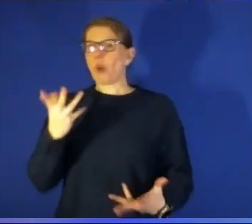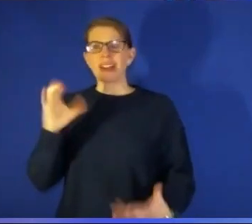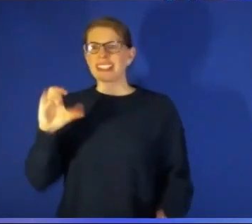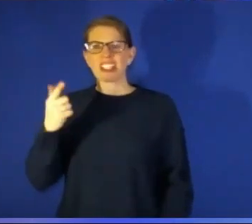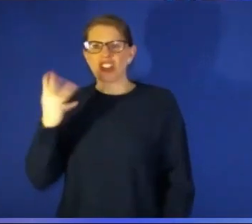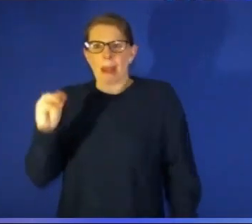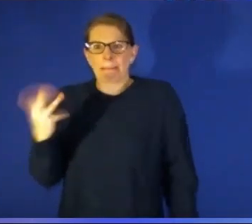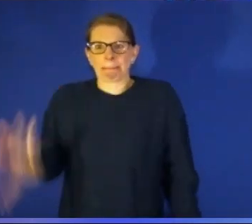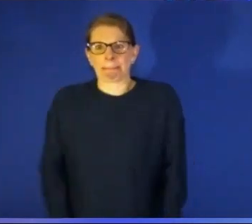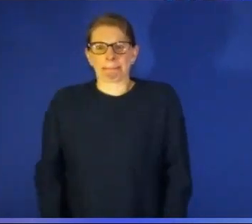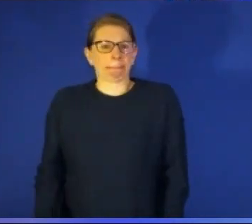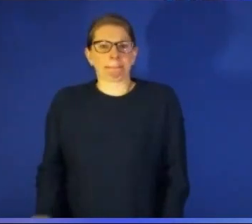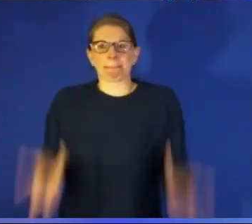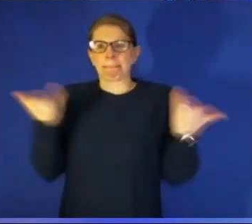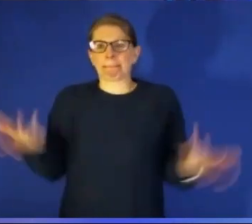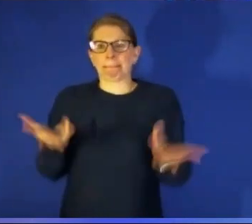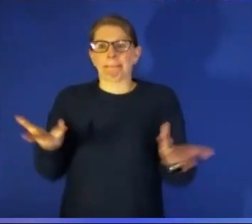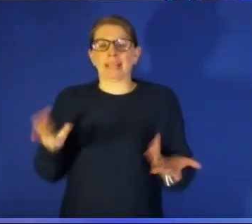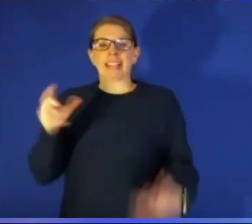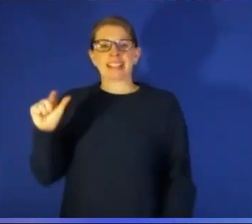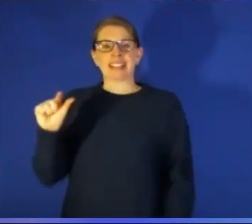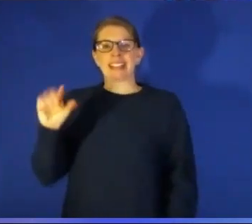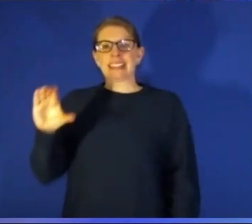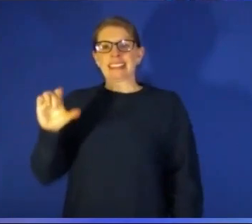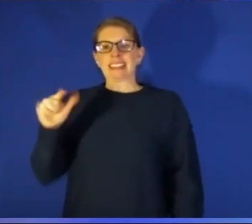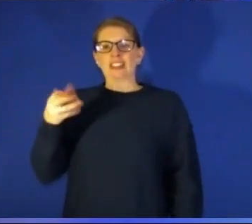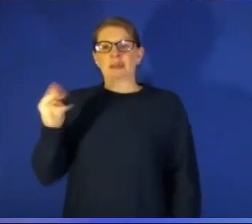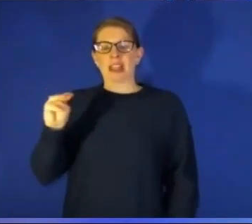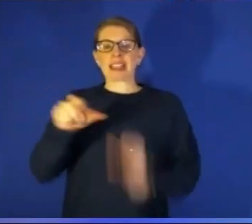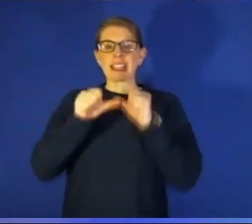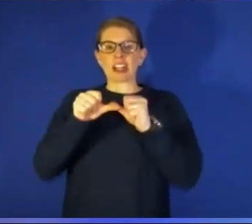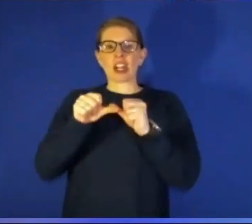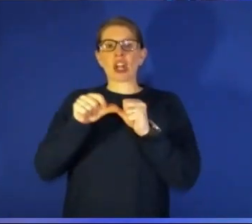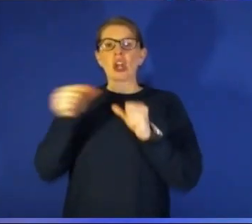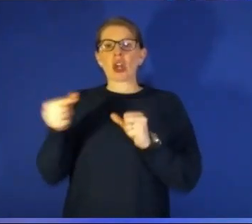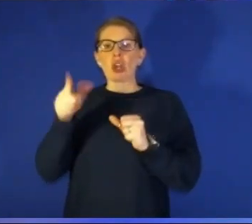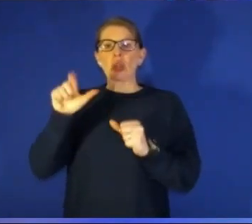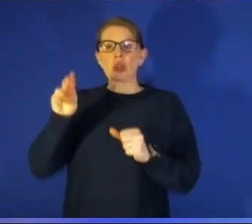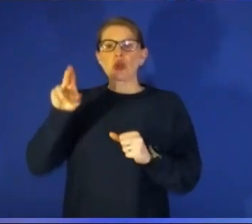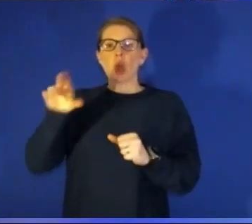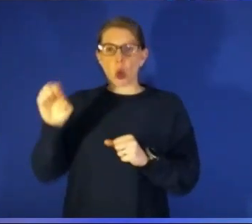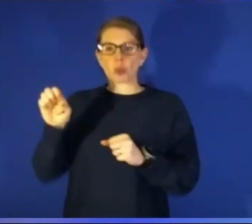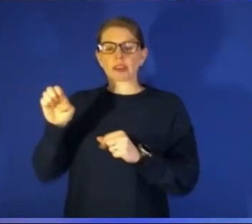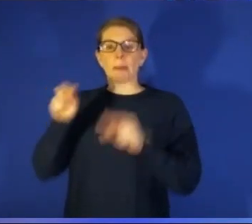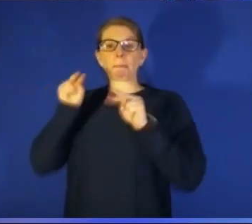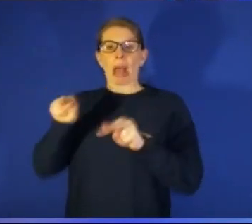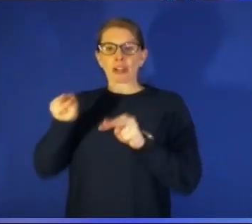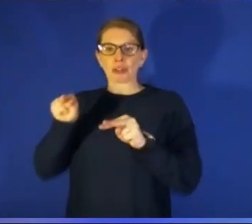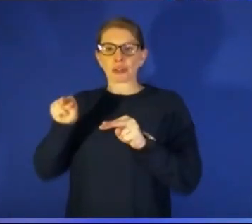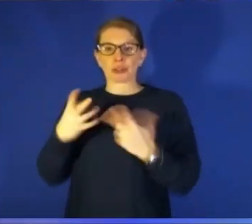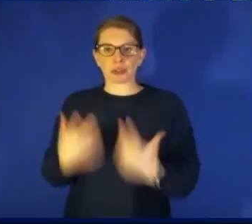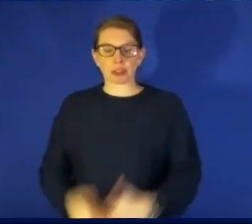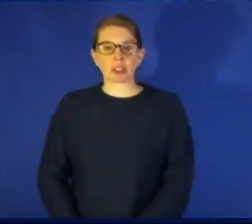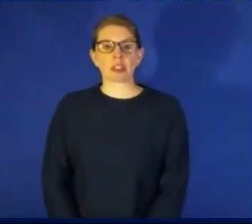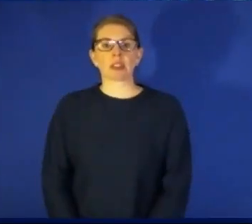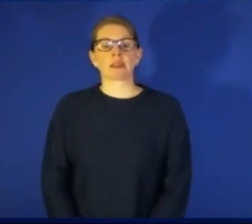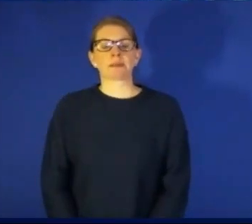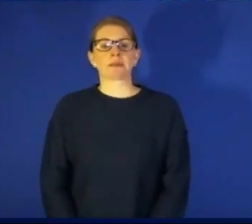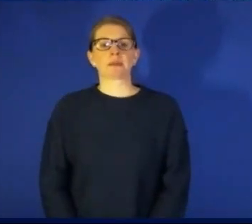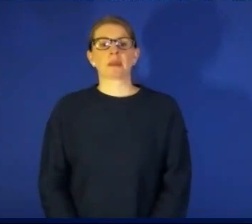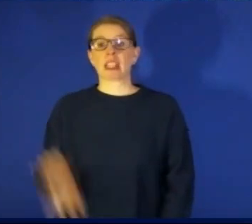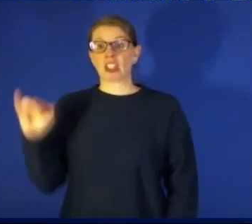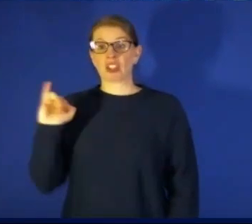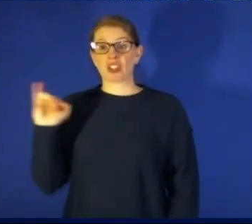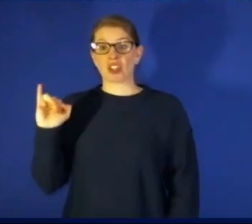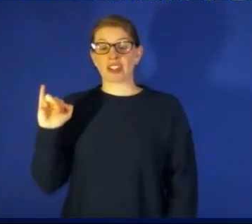CGM Well, for the rest of us? CGM is continuous glucose monitor. Okay. The insurance system